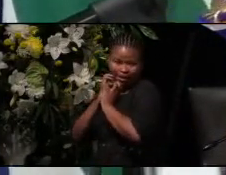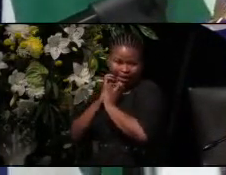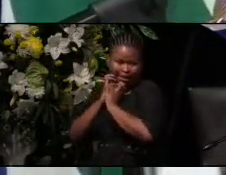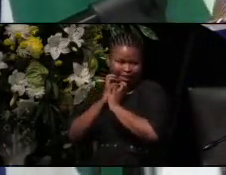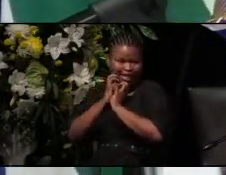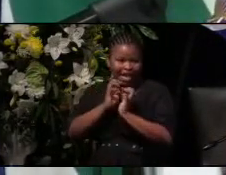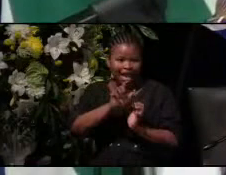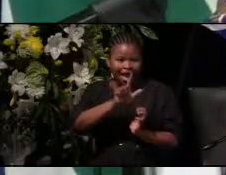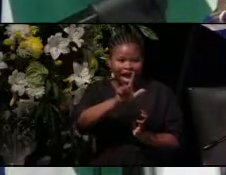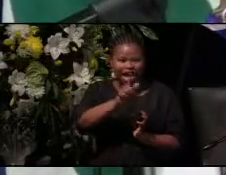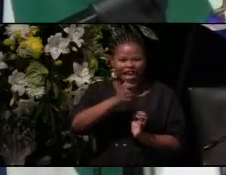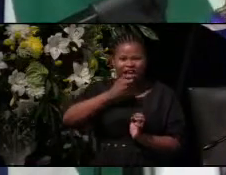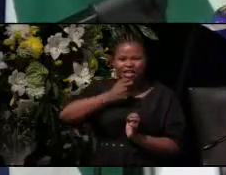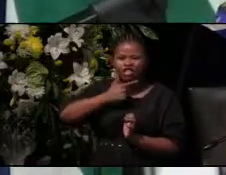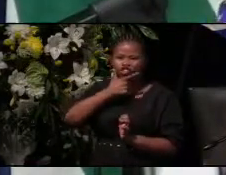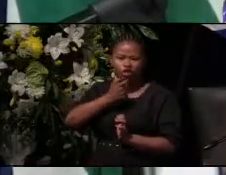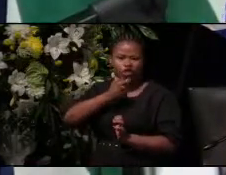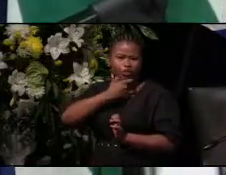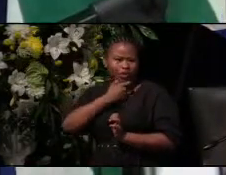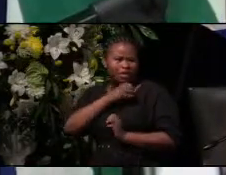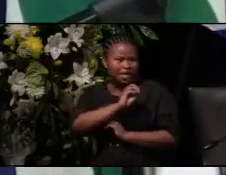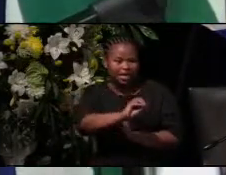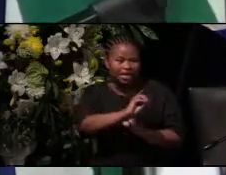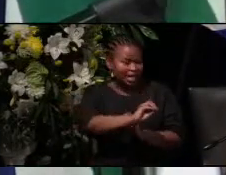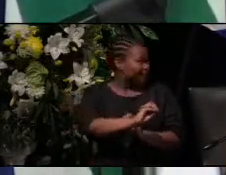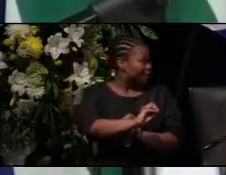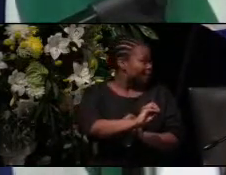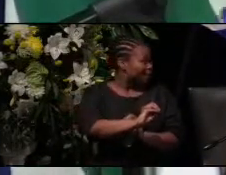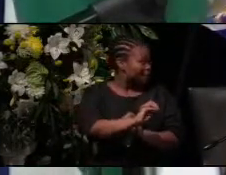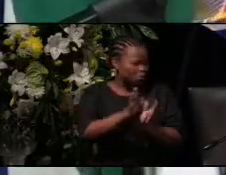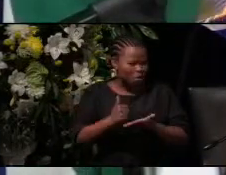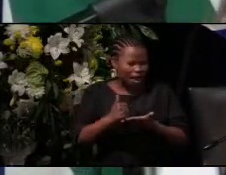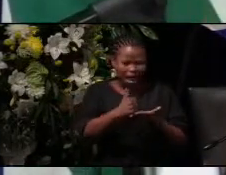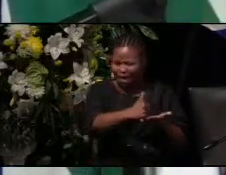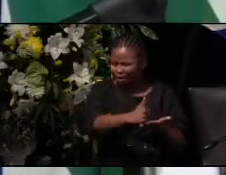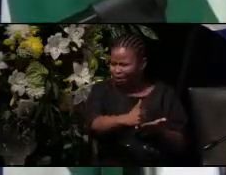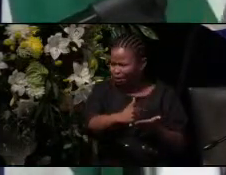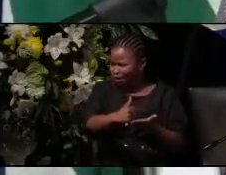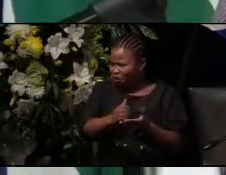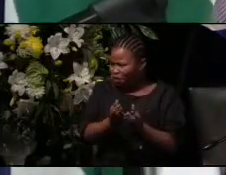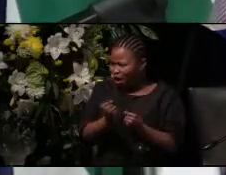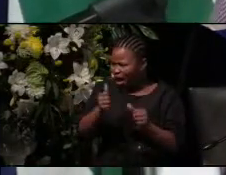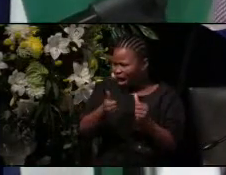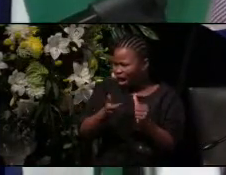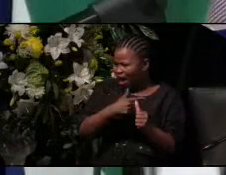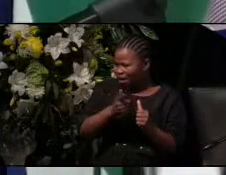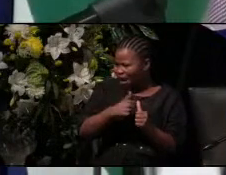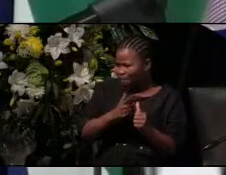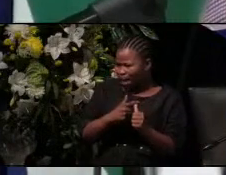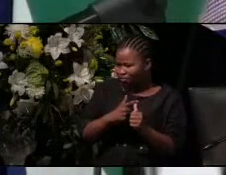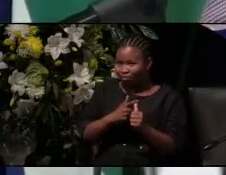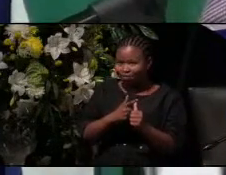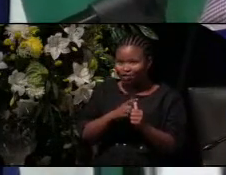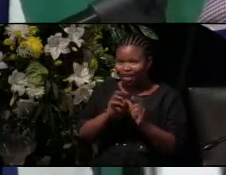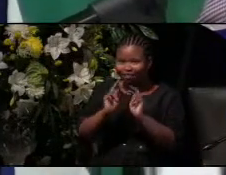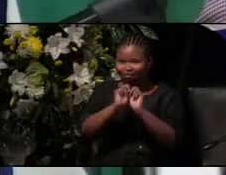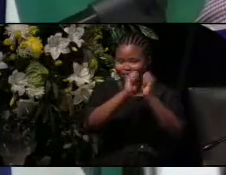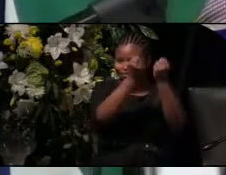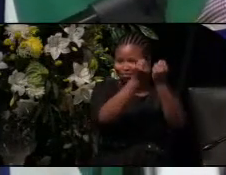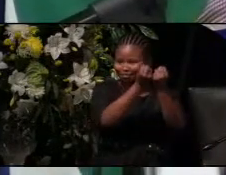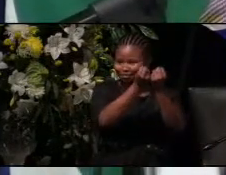now LGB is there she's the one who helped us to count numbers it's a National